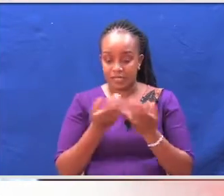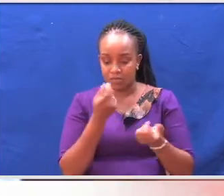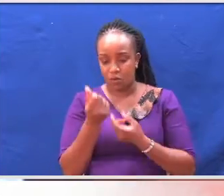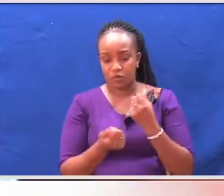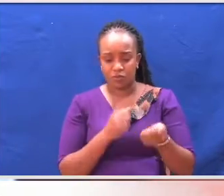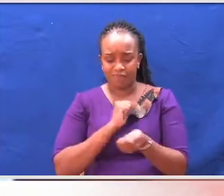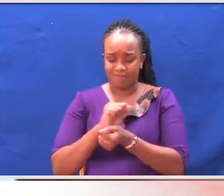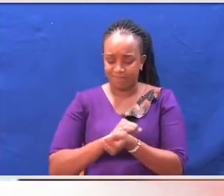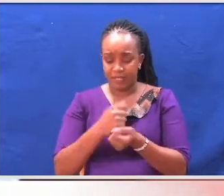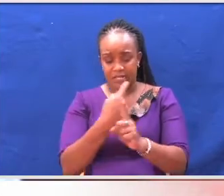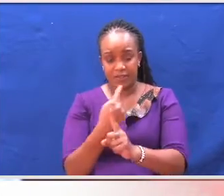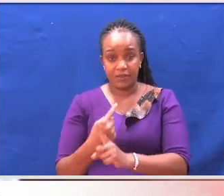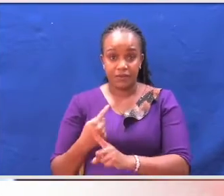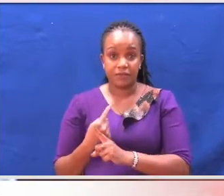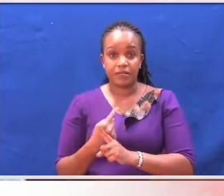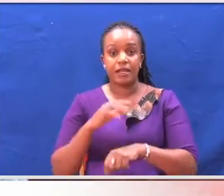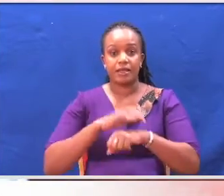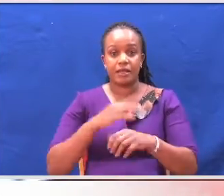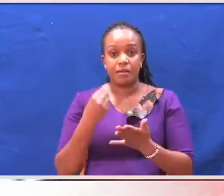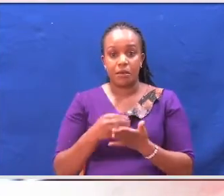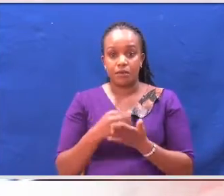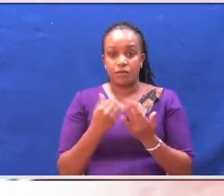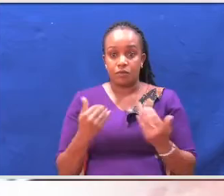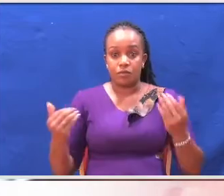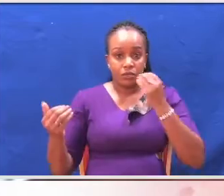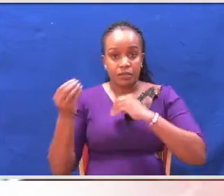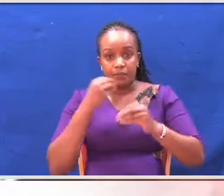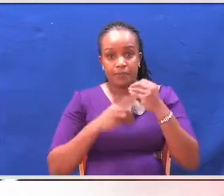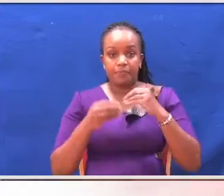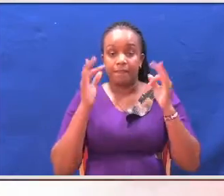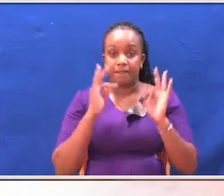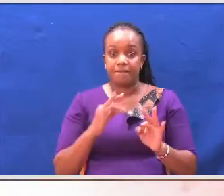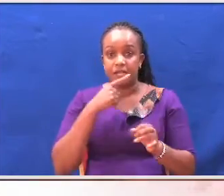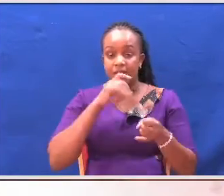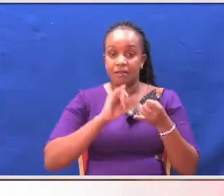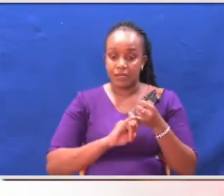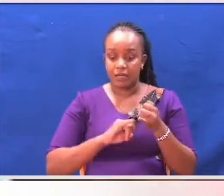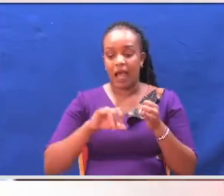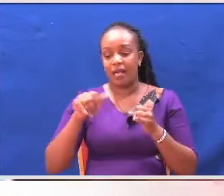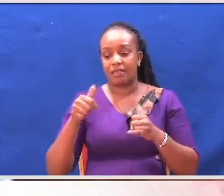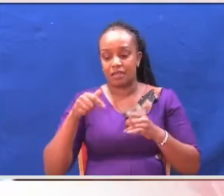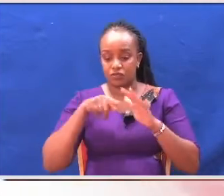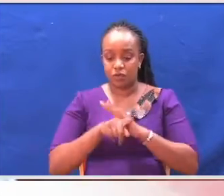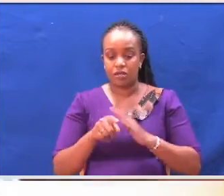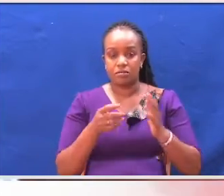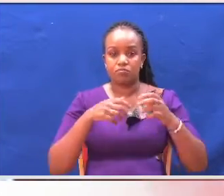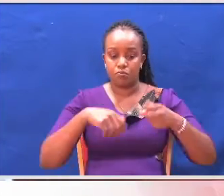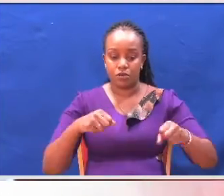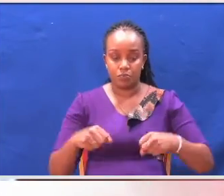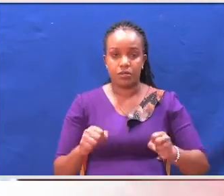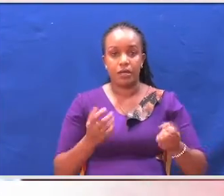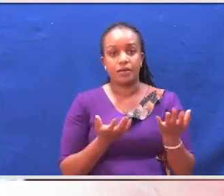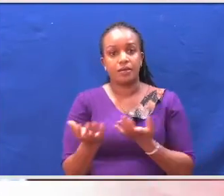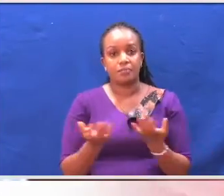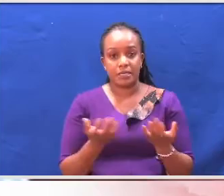wanakula. Na kama ni wanaume wengine wapata wameingia kwa bodaboda hivyo. That is to